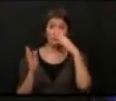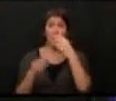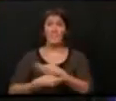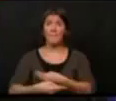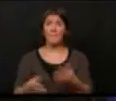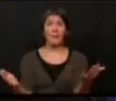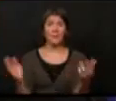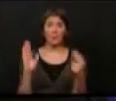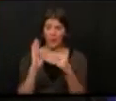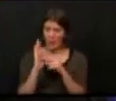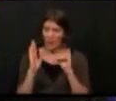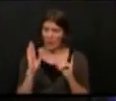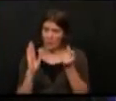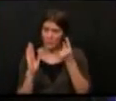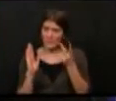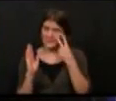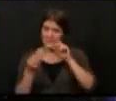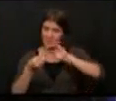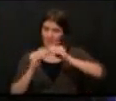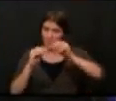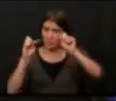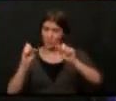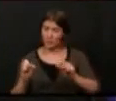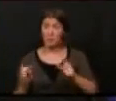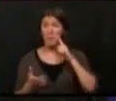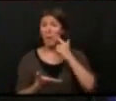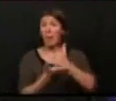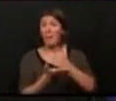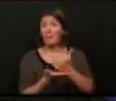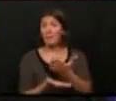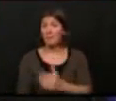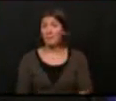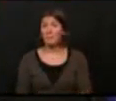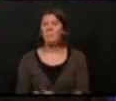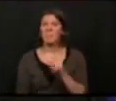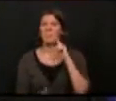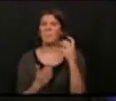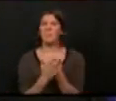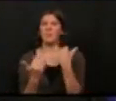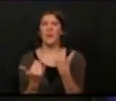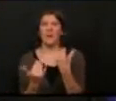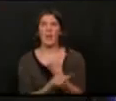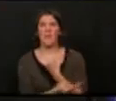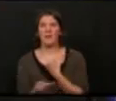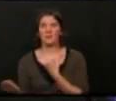because I thought it'd be kind of useful. Why don't I do that?